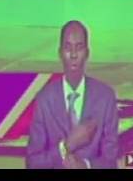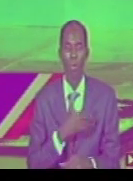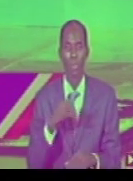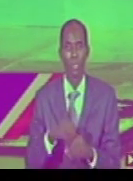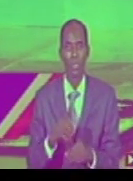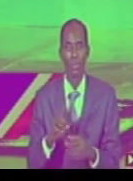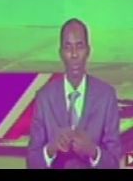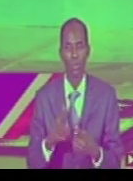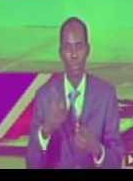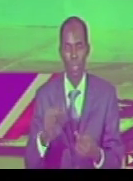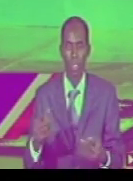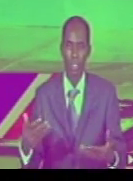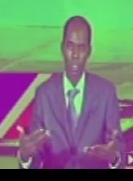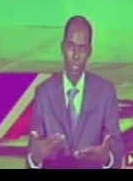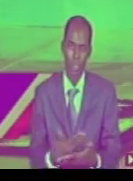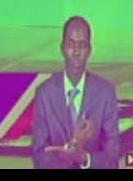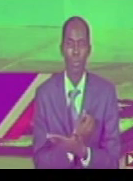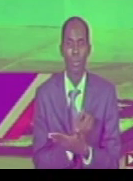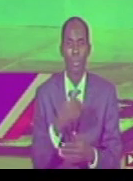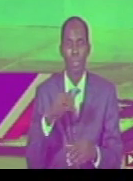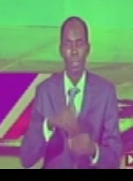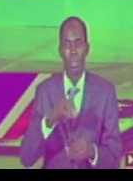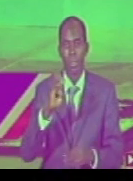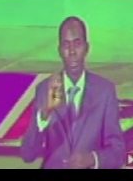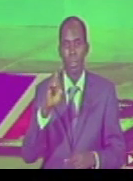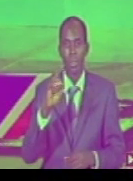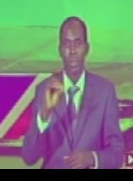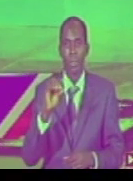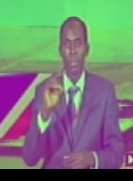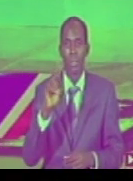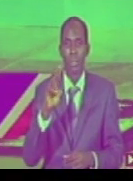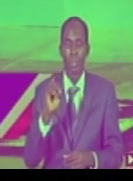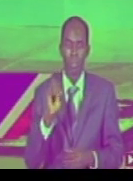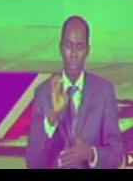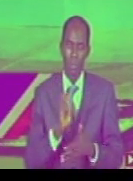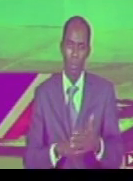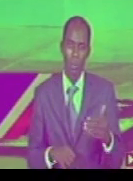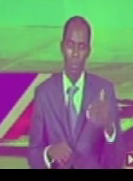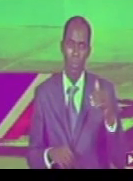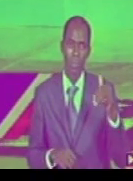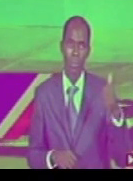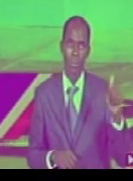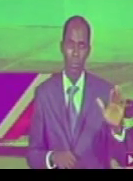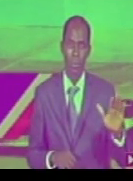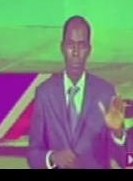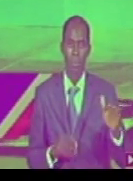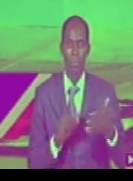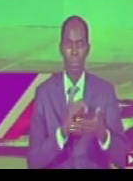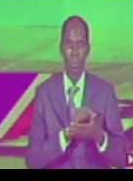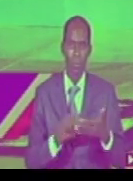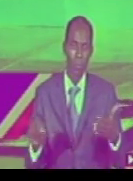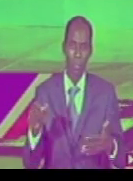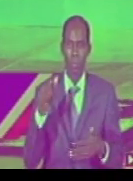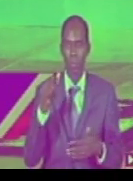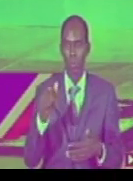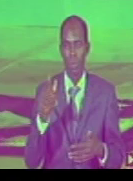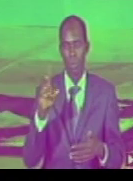new. Exodus chapter 15, verse